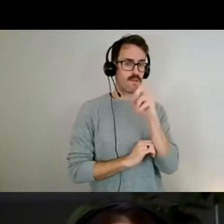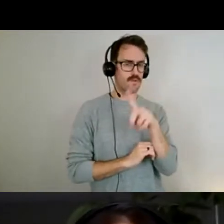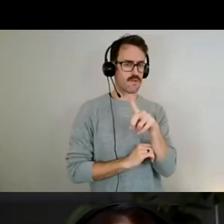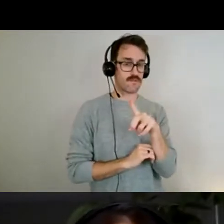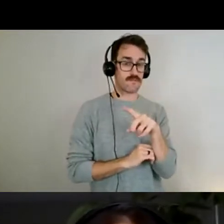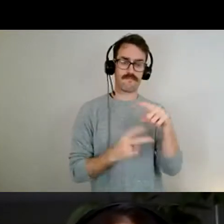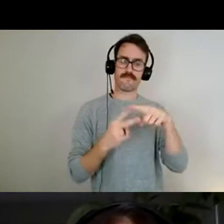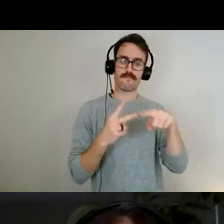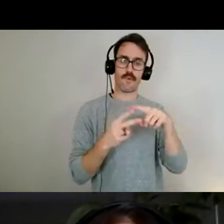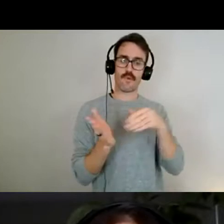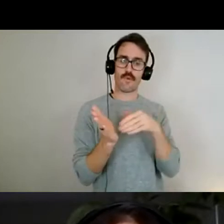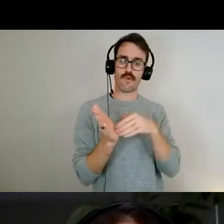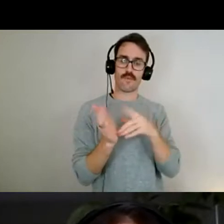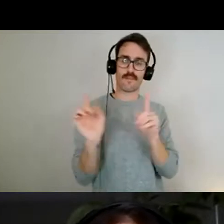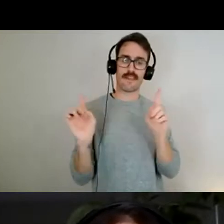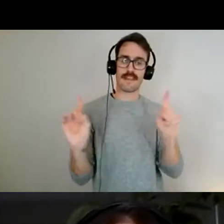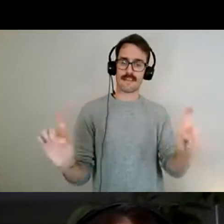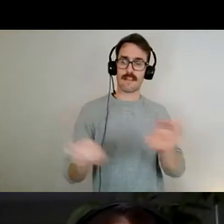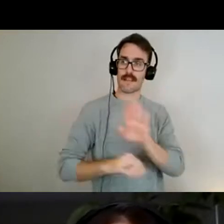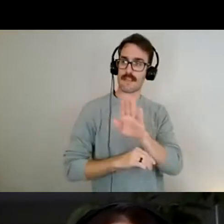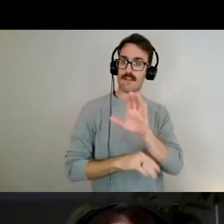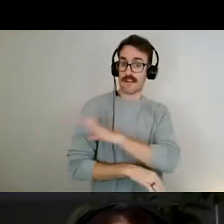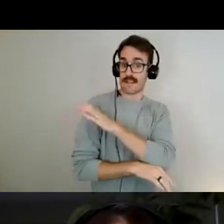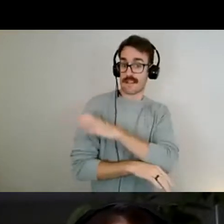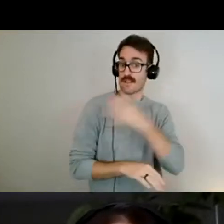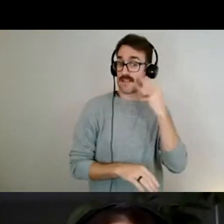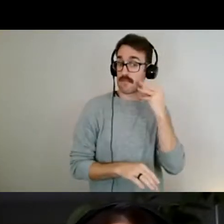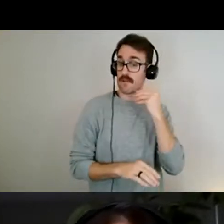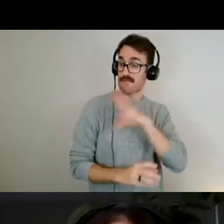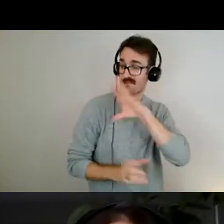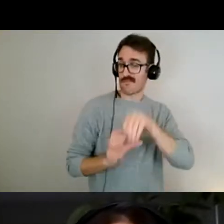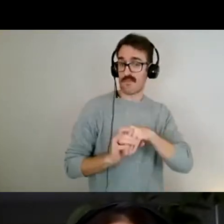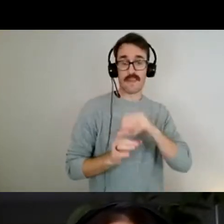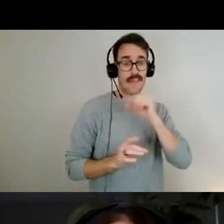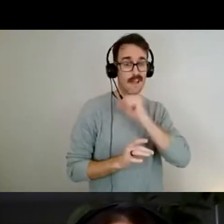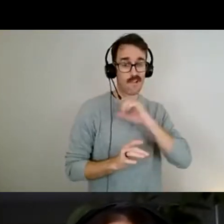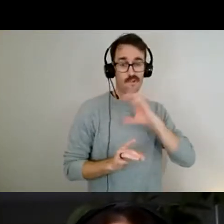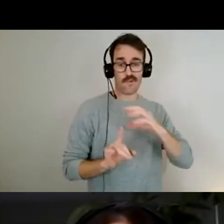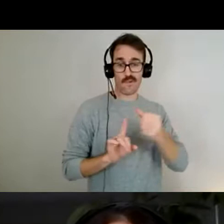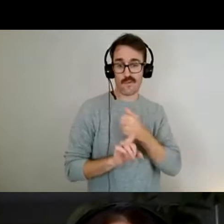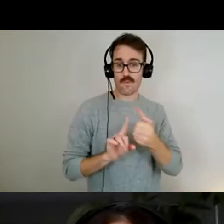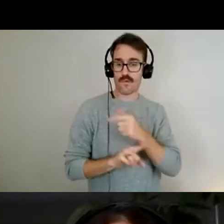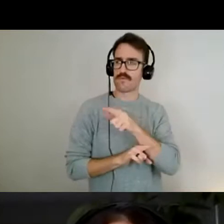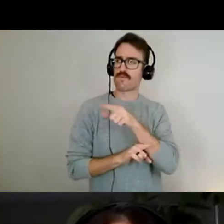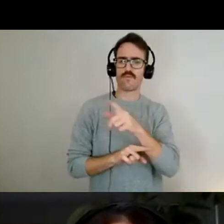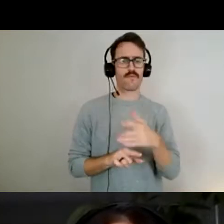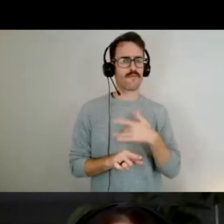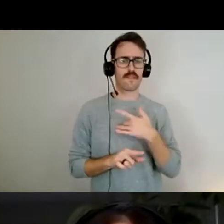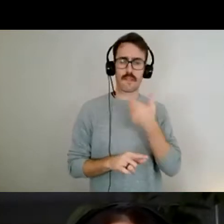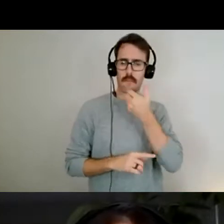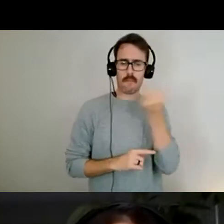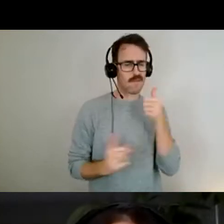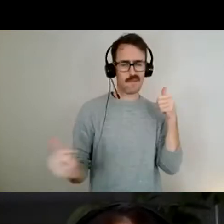both doctors regarding their clinical experiences with elder abuse And what do you feel is the best